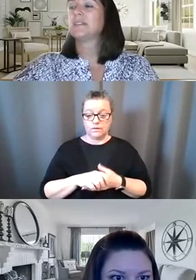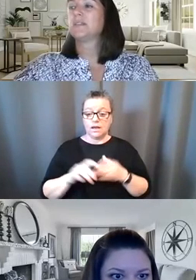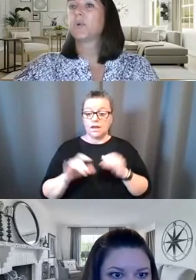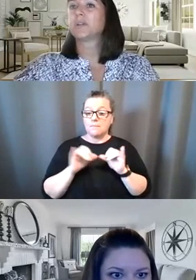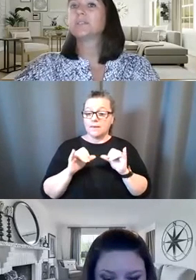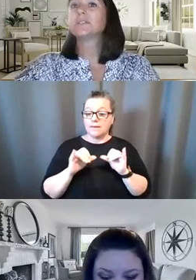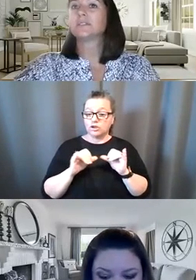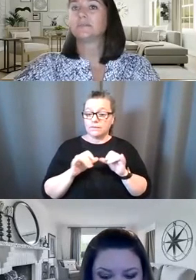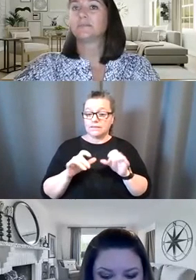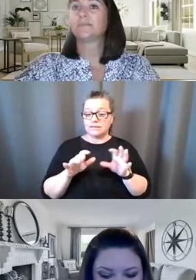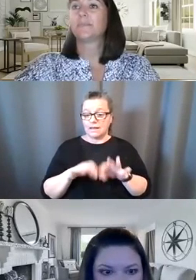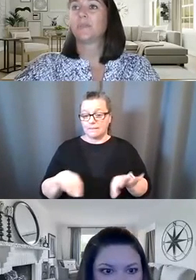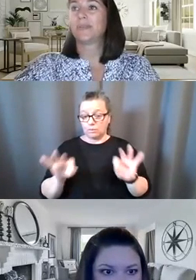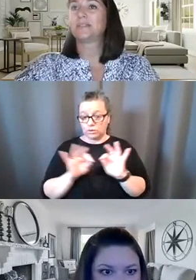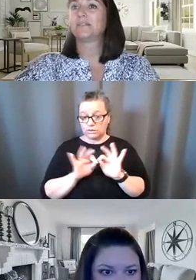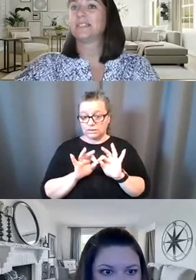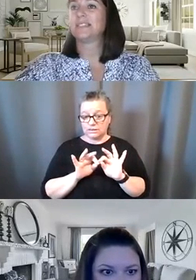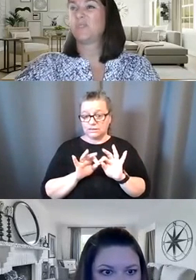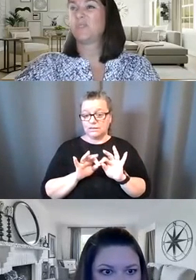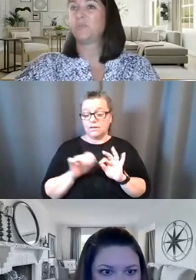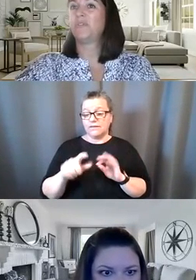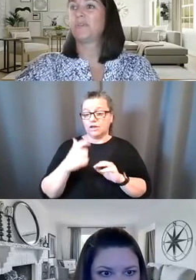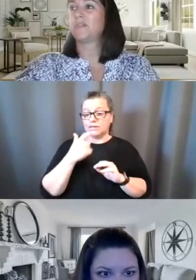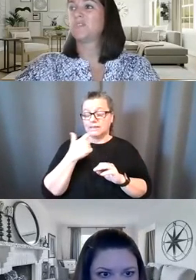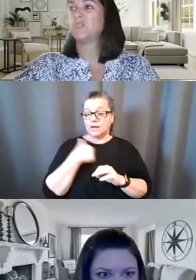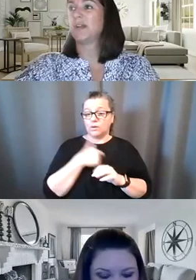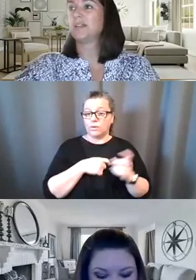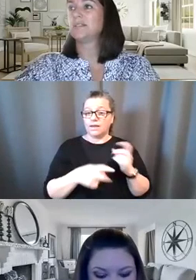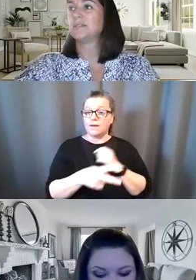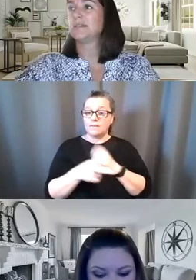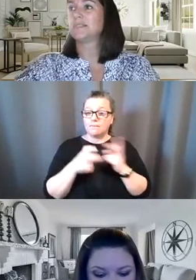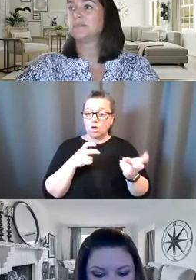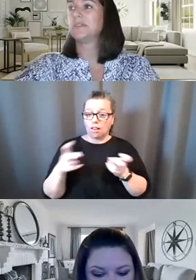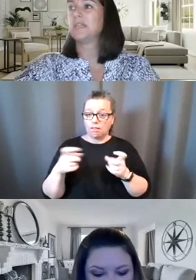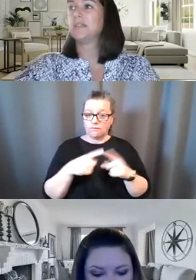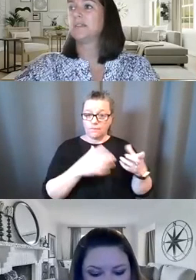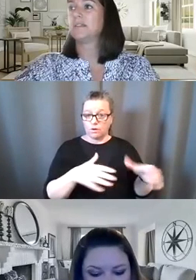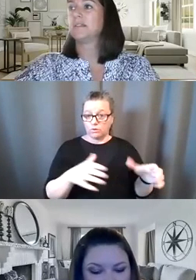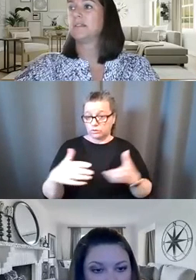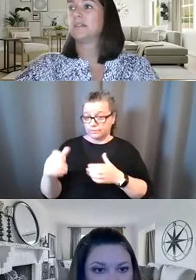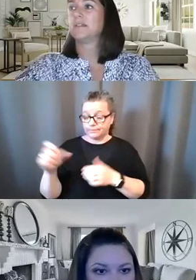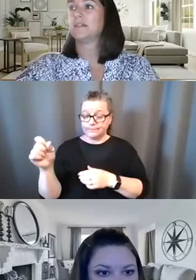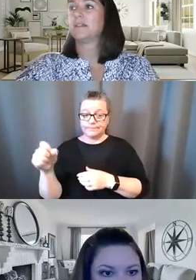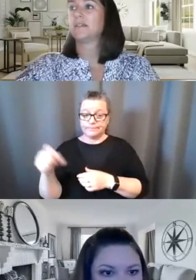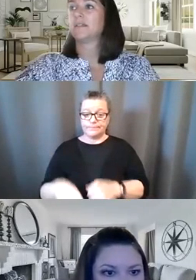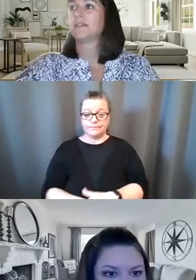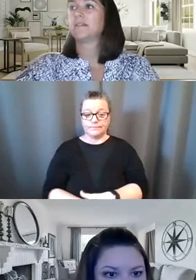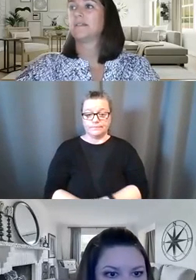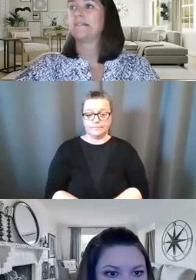Measurements and importance. They're basically saying we can pull from those two buckets. Absolutely.